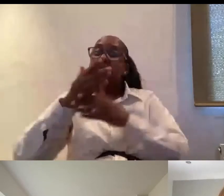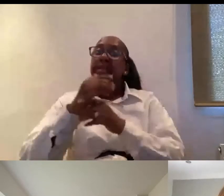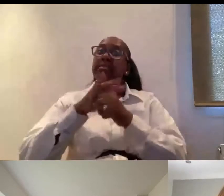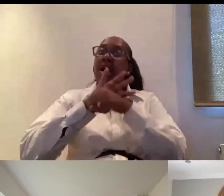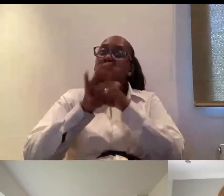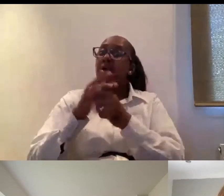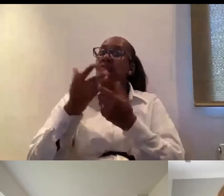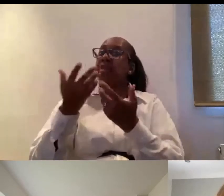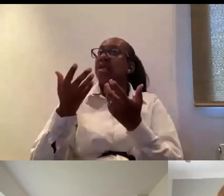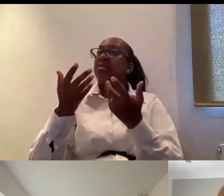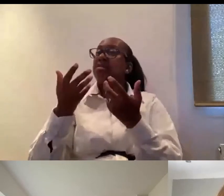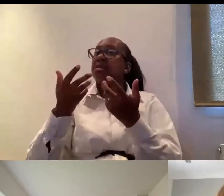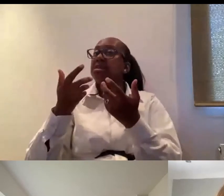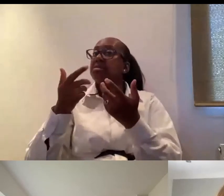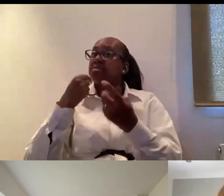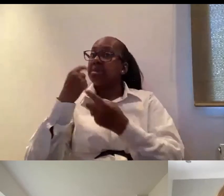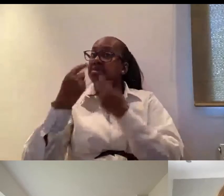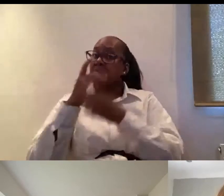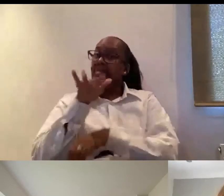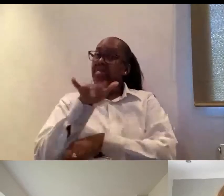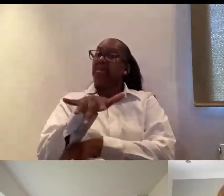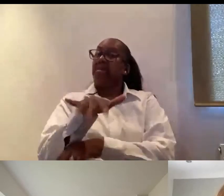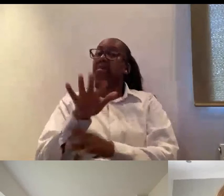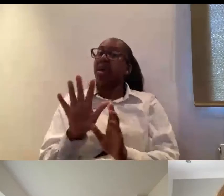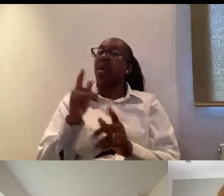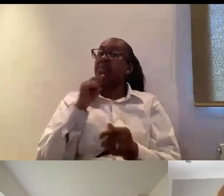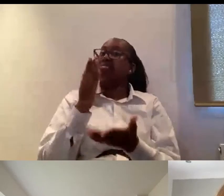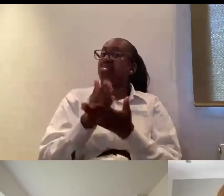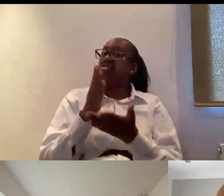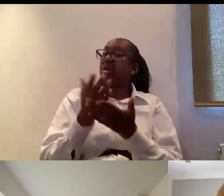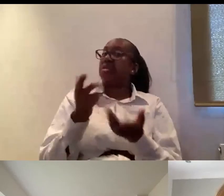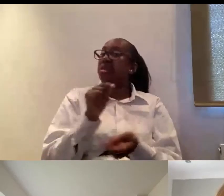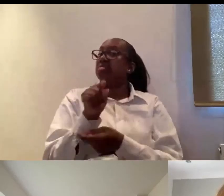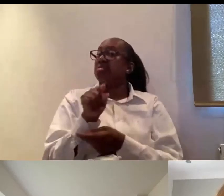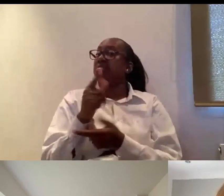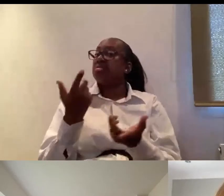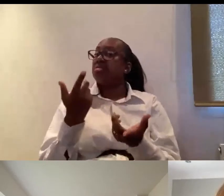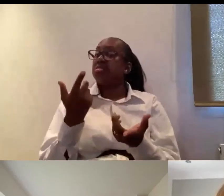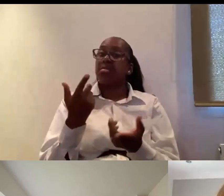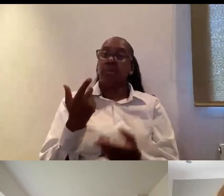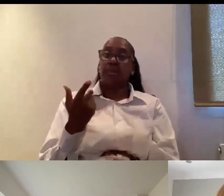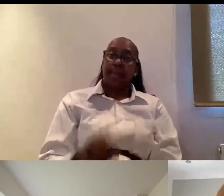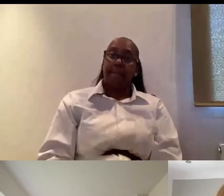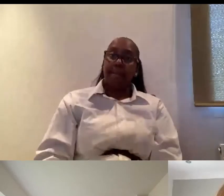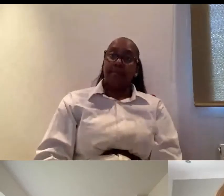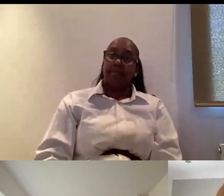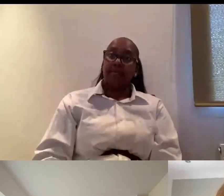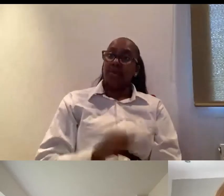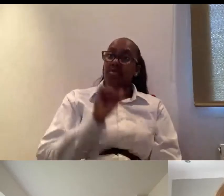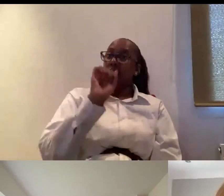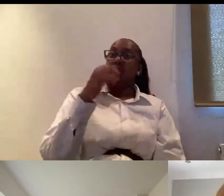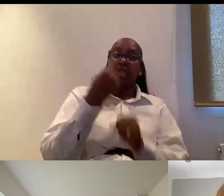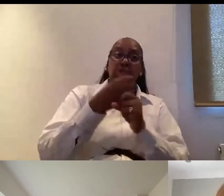and information that you obtain from government websites is a trusted source of information. Your own